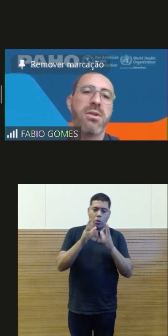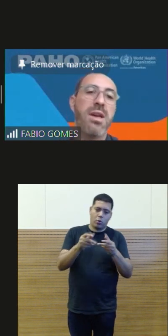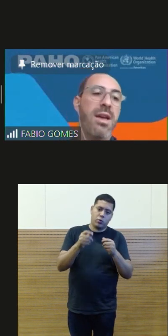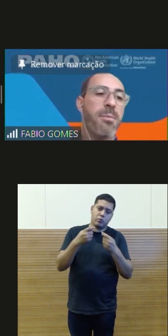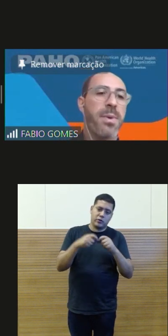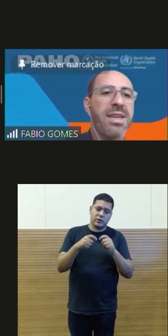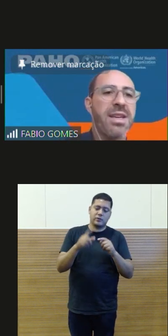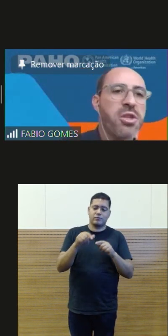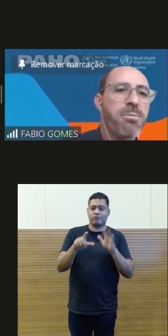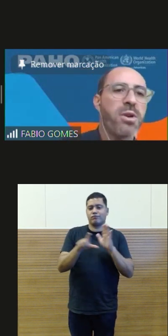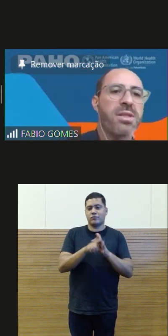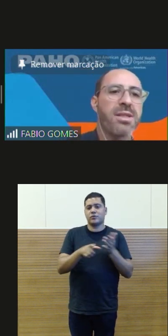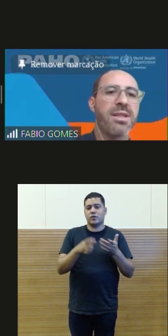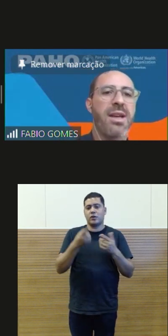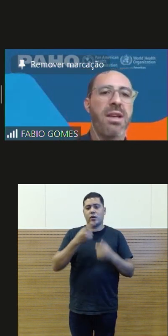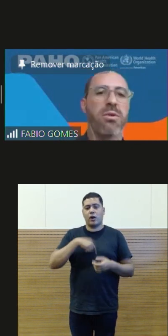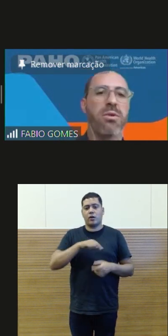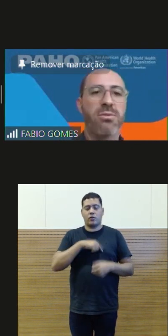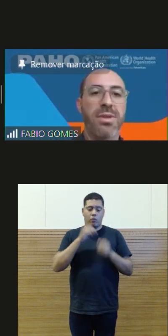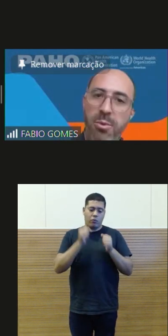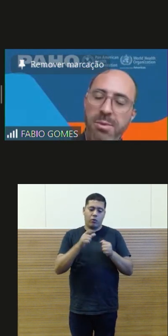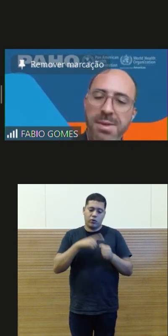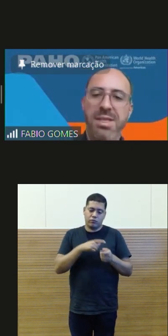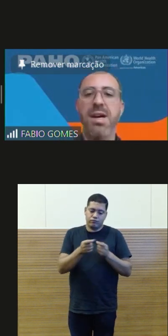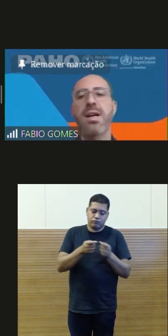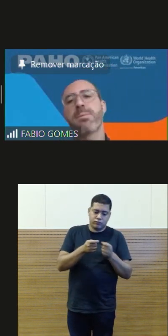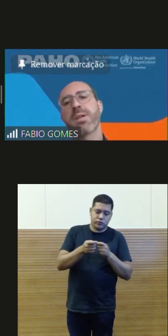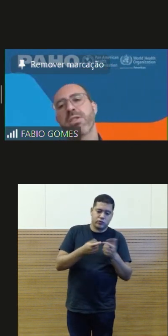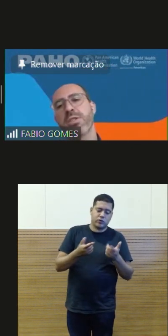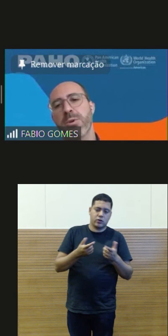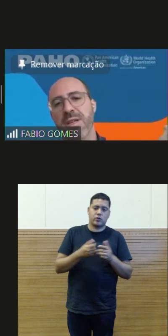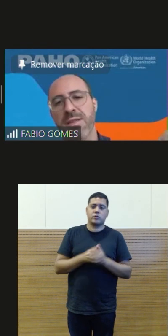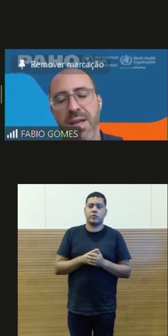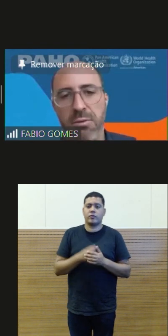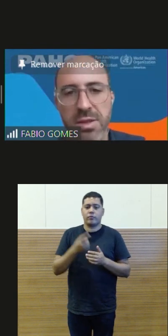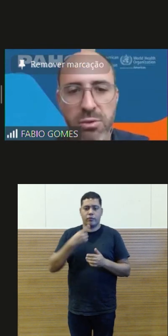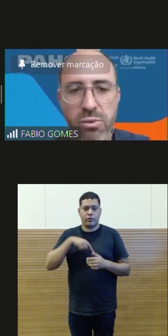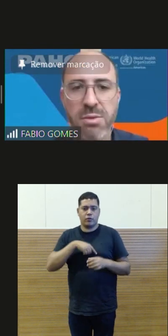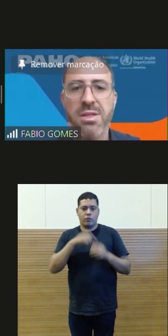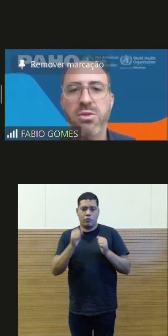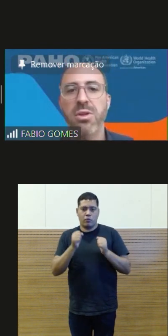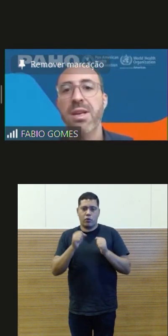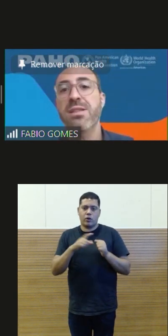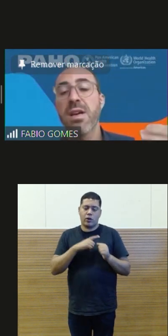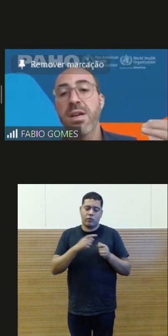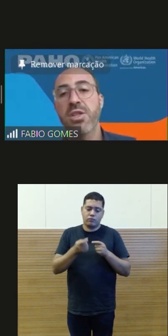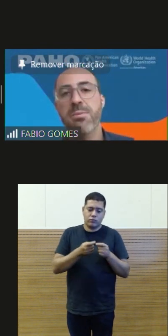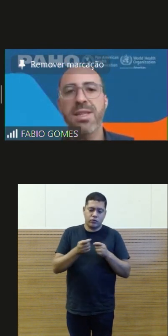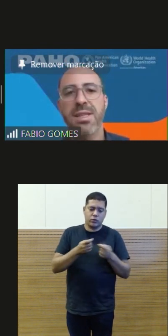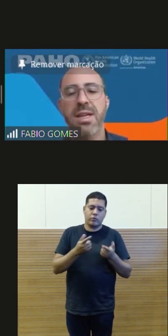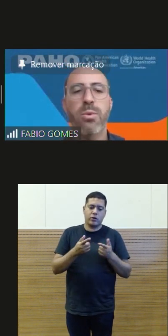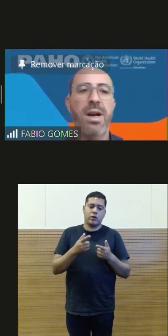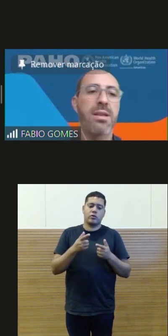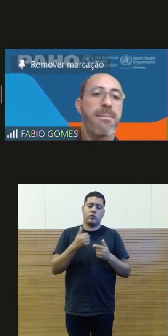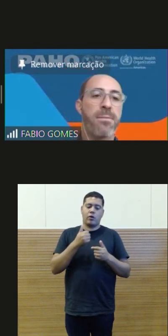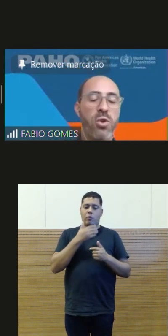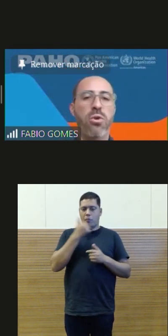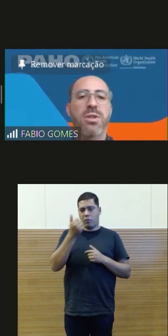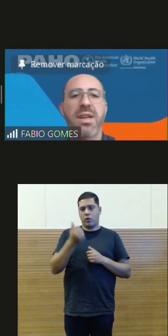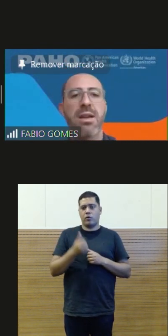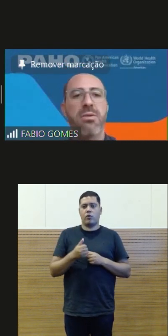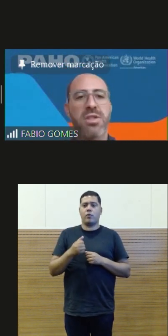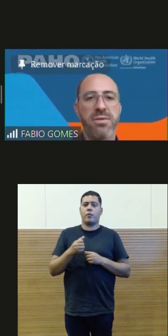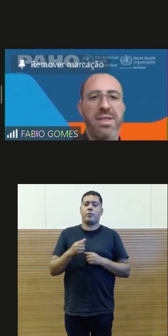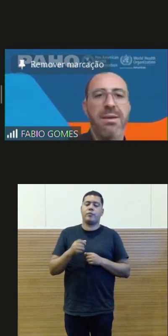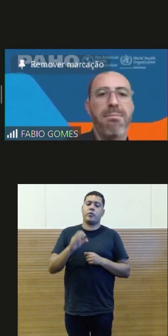nutrients that have to be regulated so that we can have regulation of ads as well